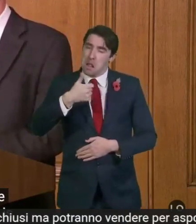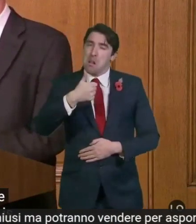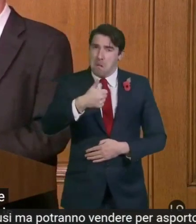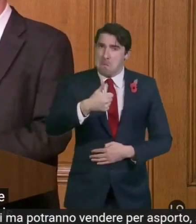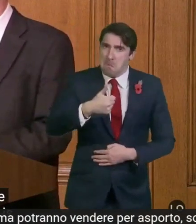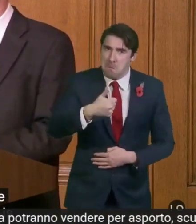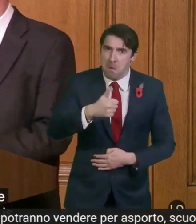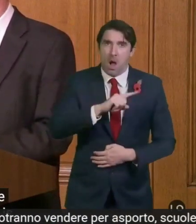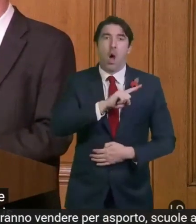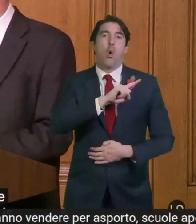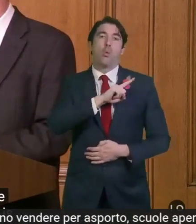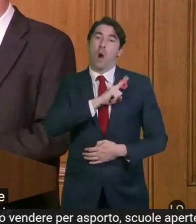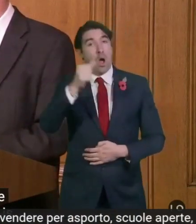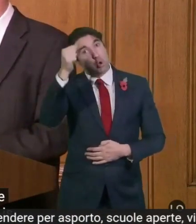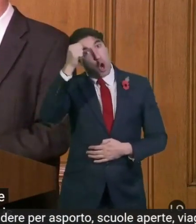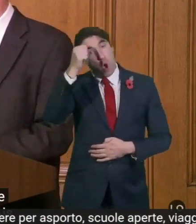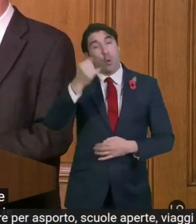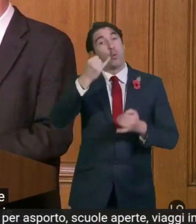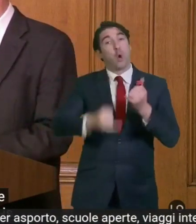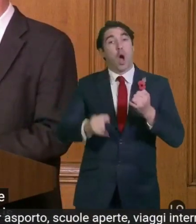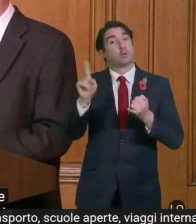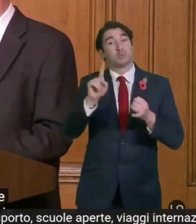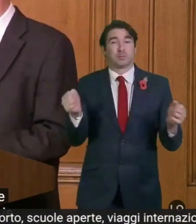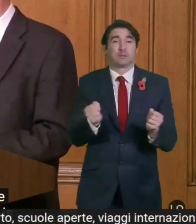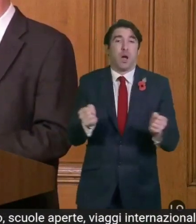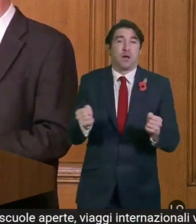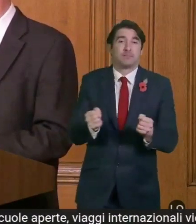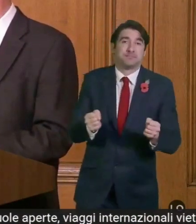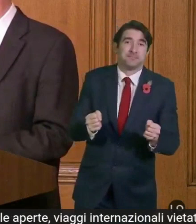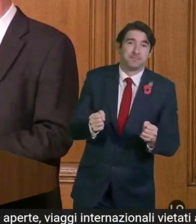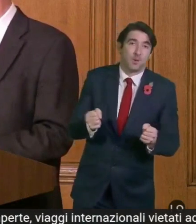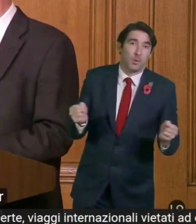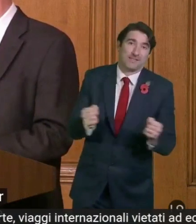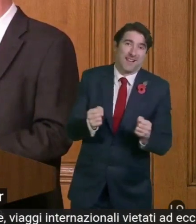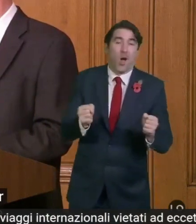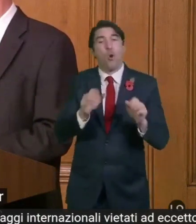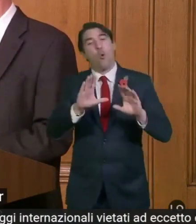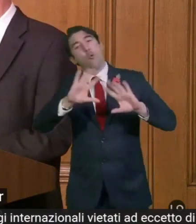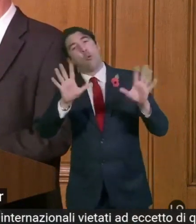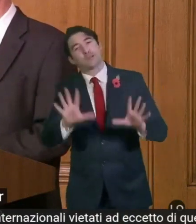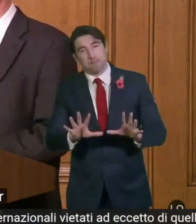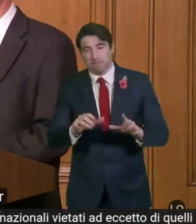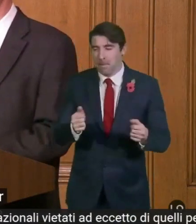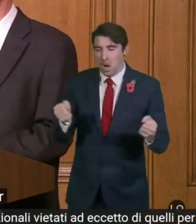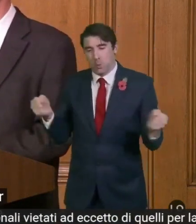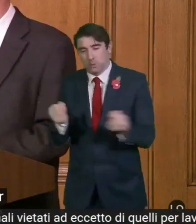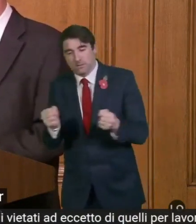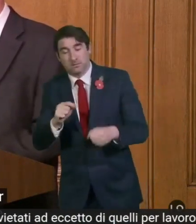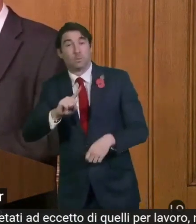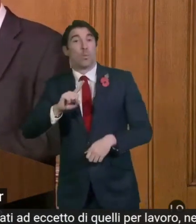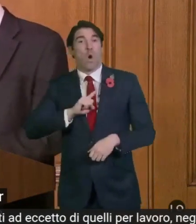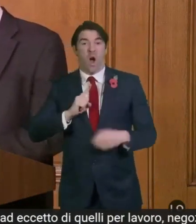know that this is the late autumn and winter period is the period of greatest risk for respiratory